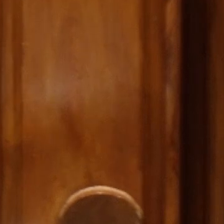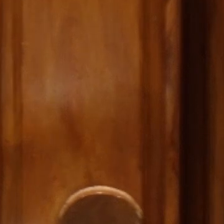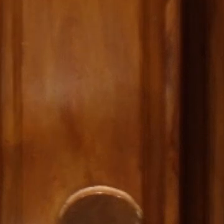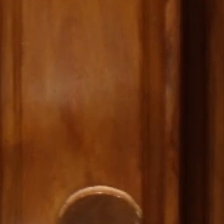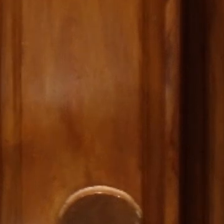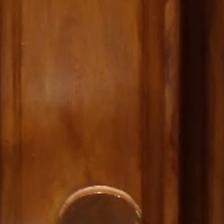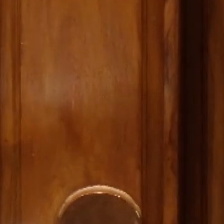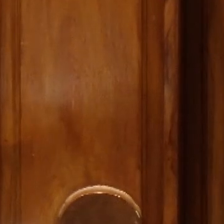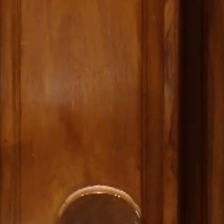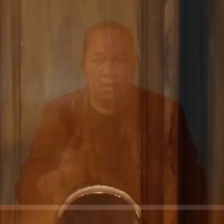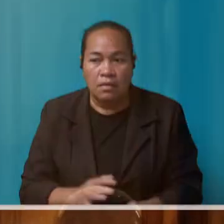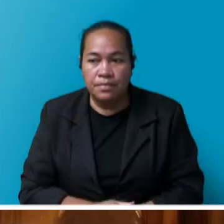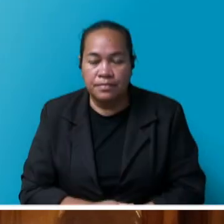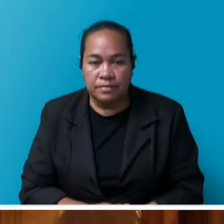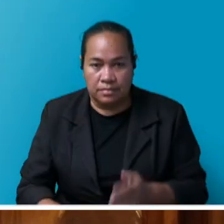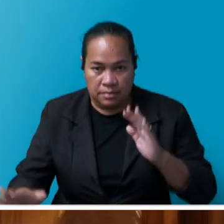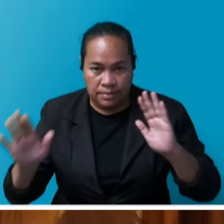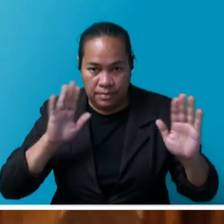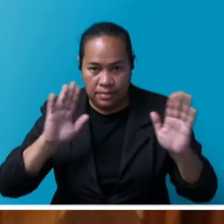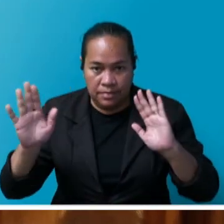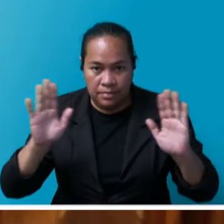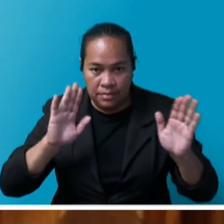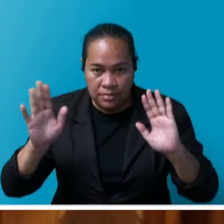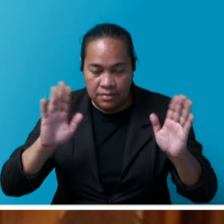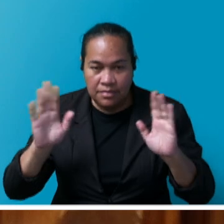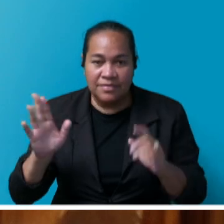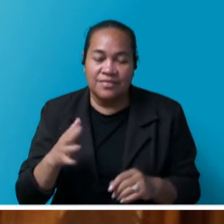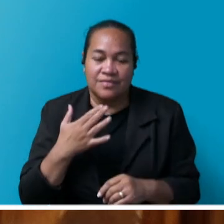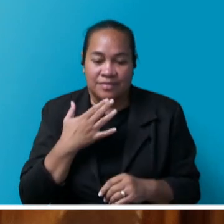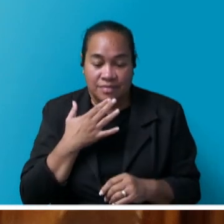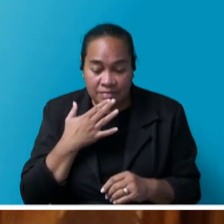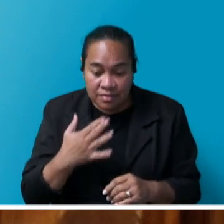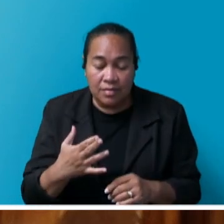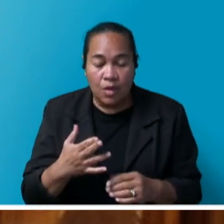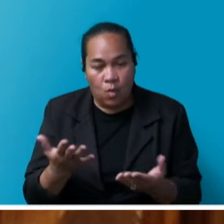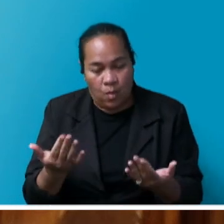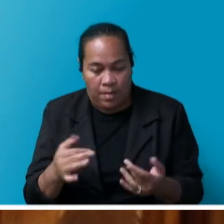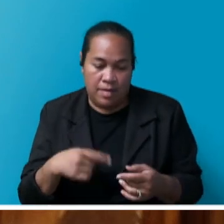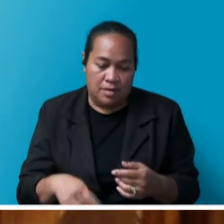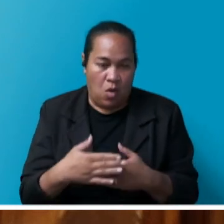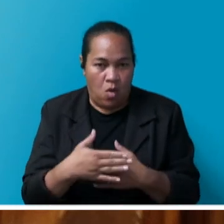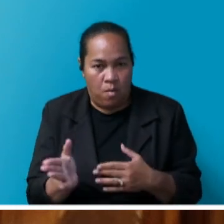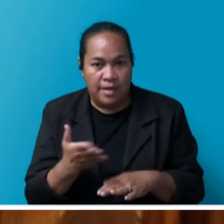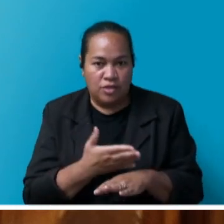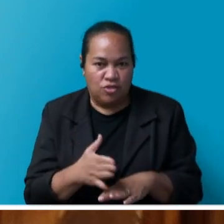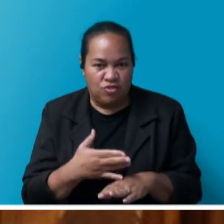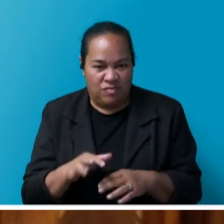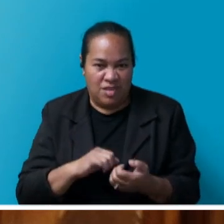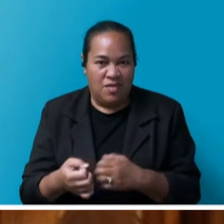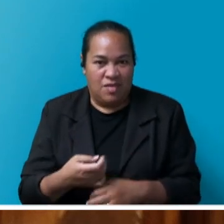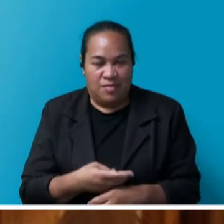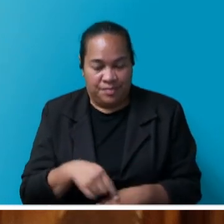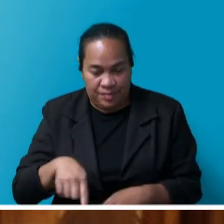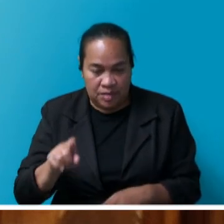streaming, Nisambula Binaka, I welcome your keen interest in the state opening of the new session of our Parliament.